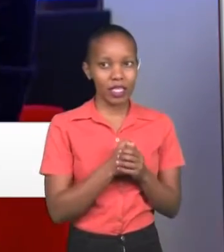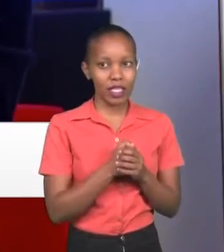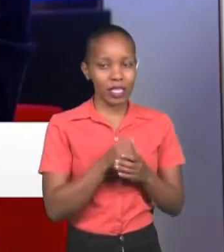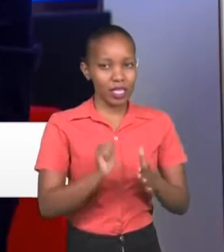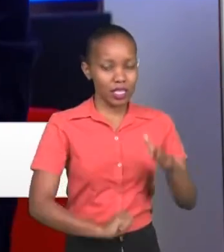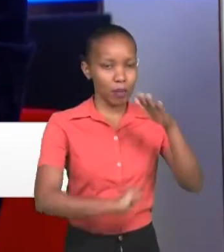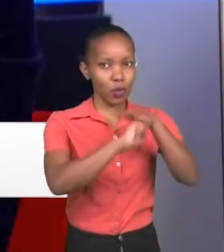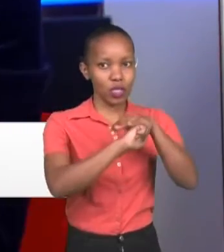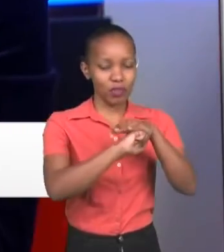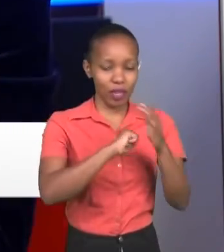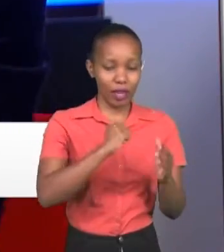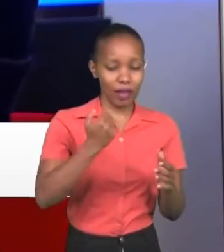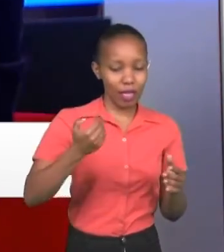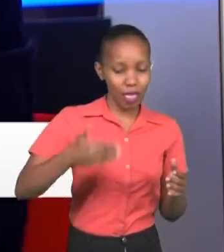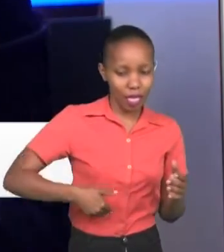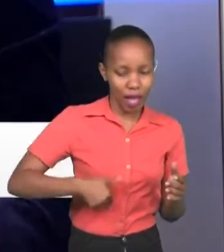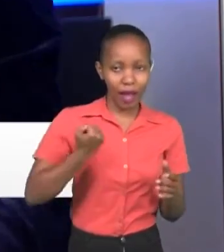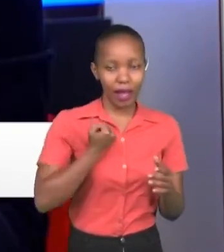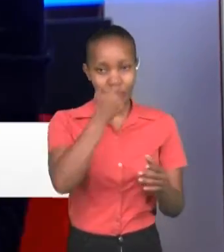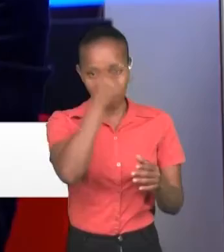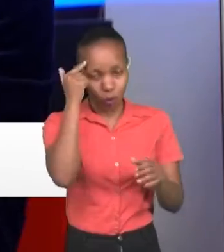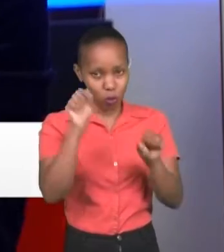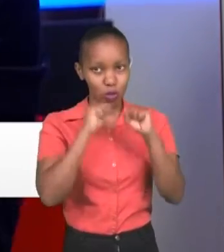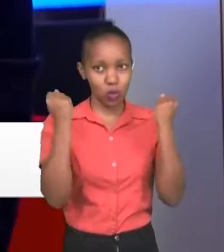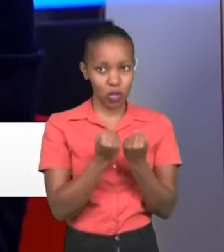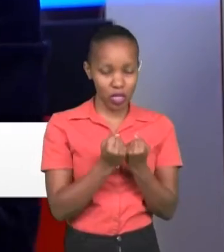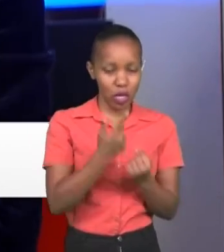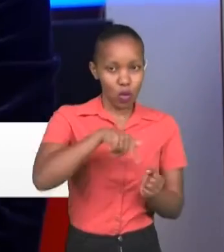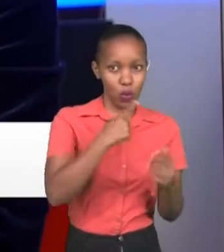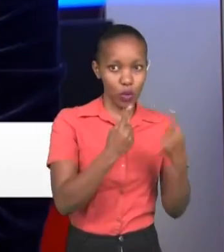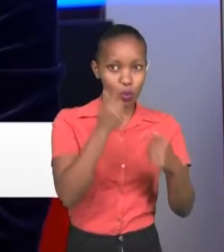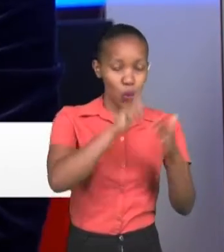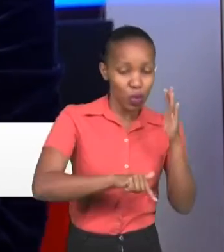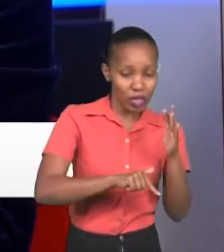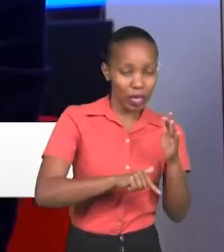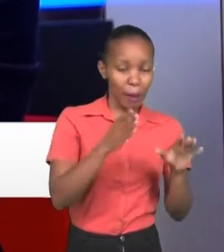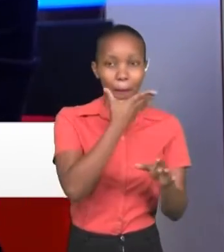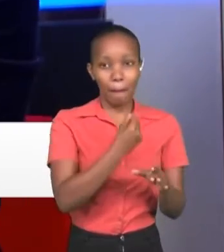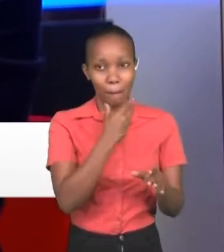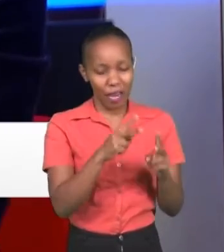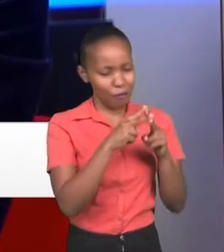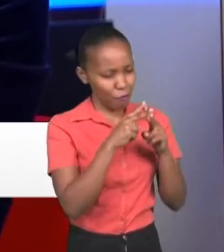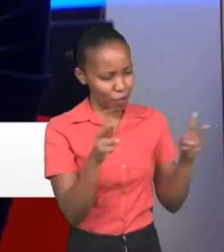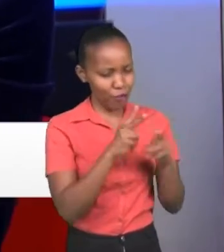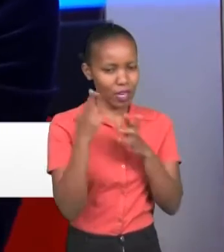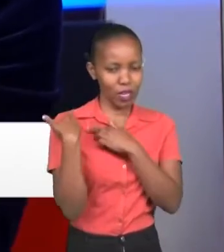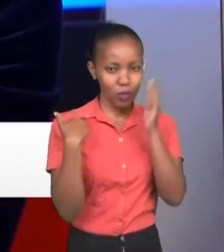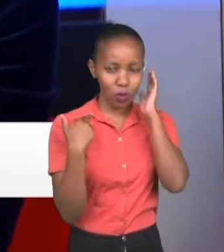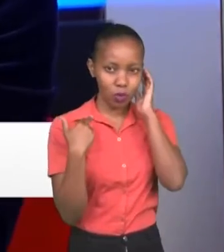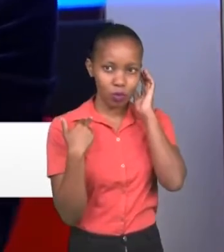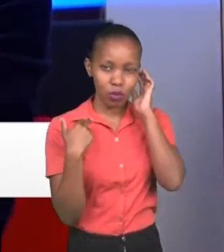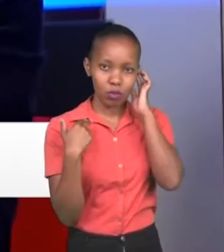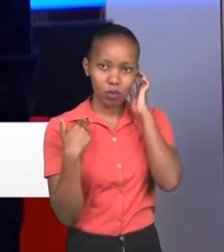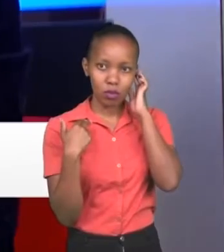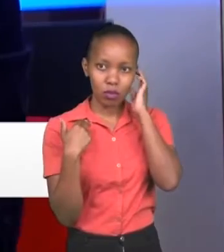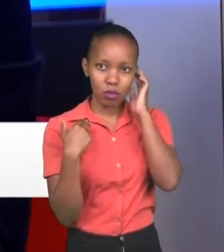supportive young ladies? Because society, you know, tumeishi tukiambiwa, sisi ndio breadwinners. Yeah. wala wasa wakusaka. You have to go out there, look for